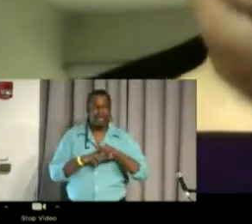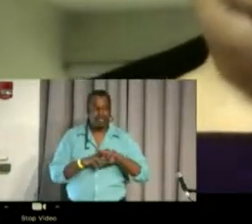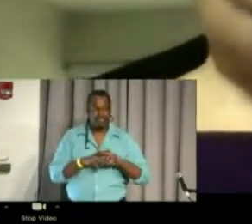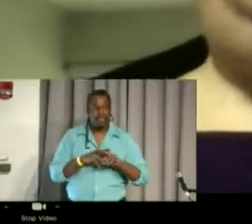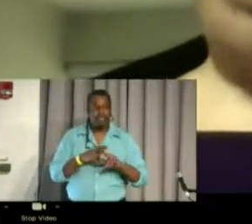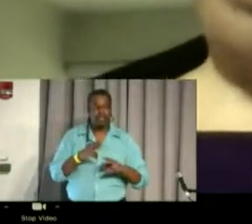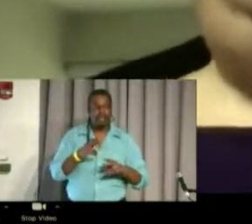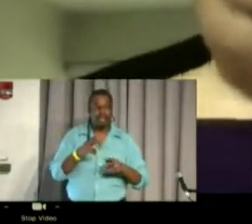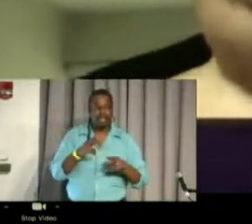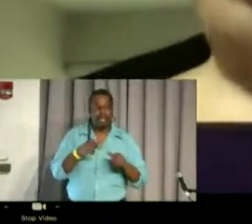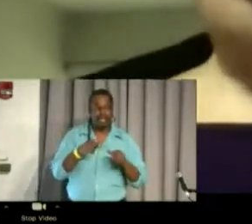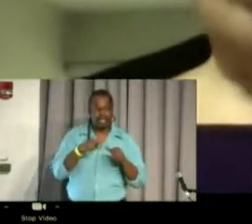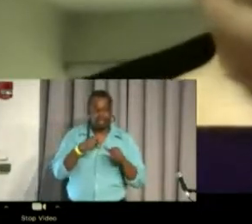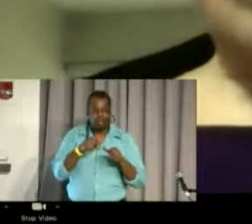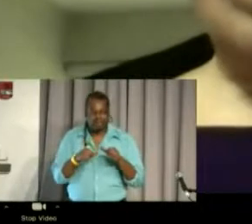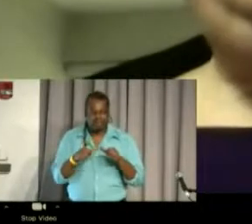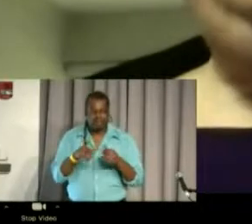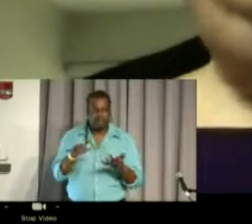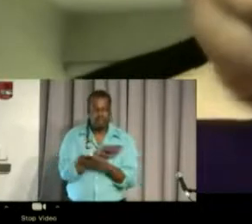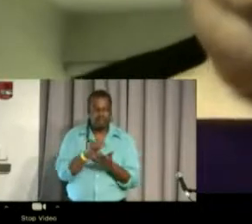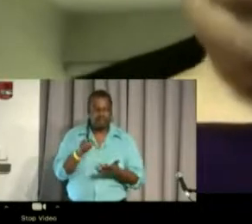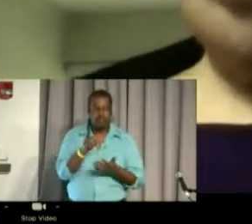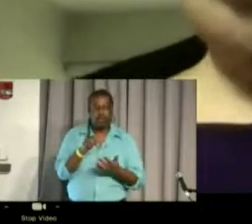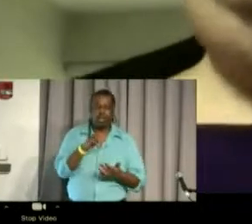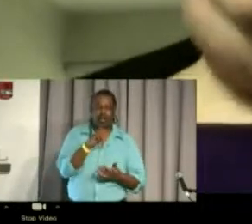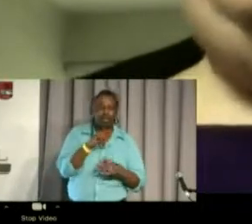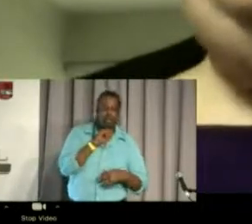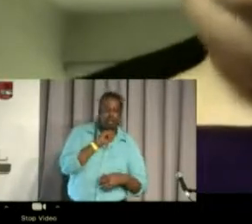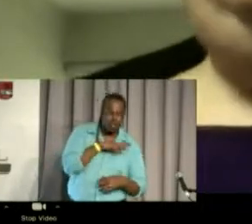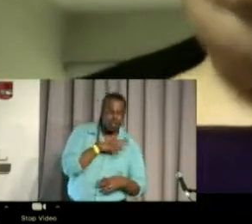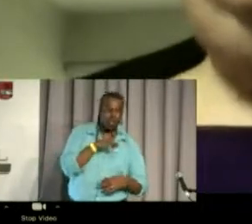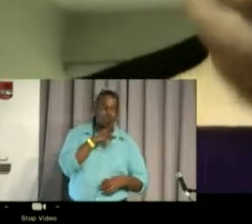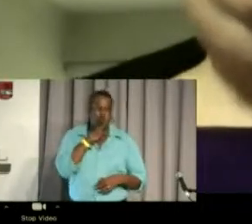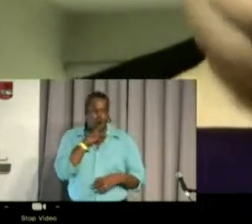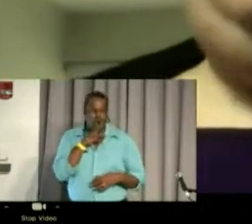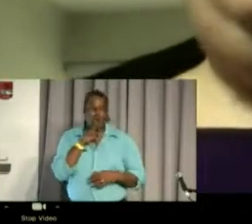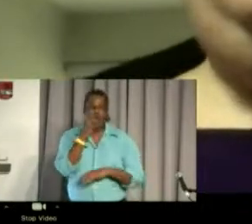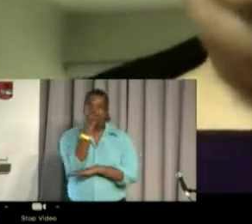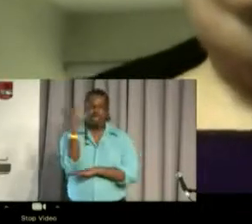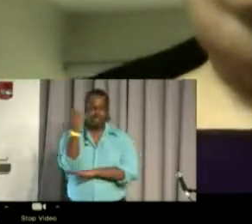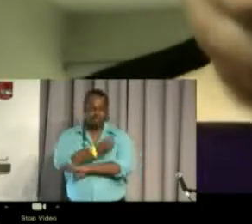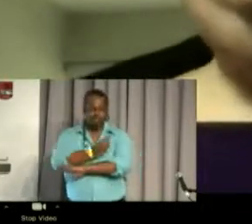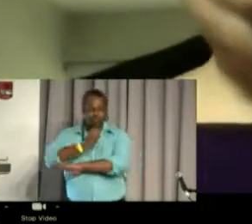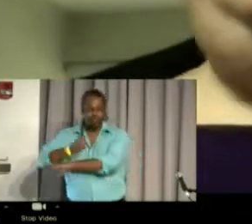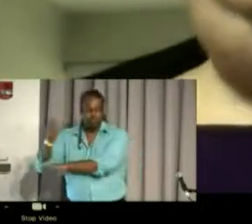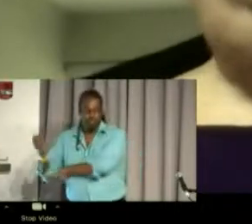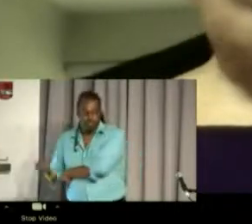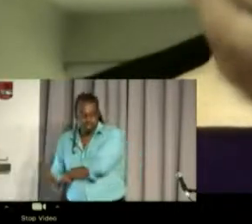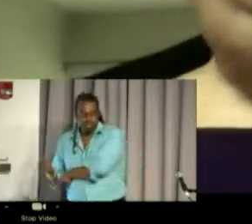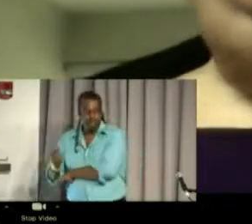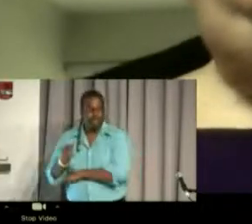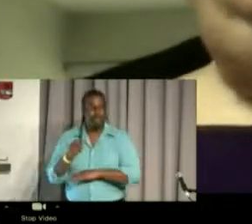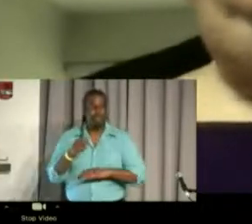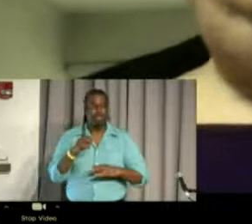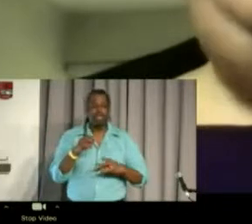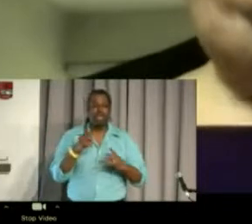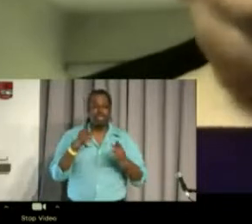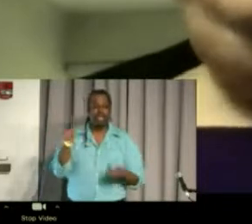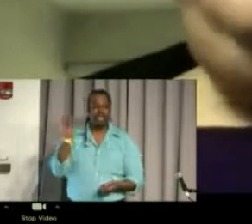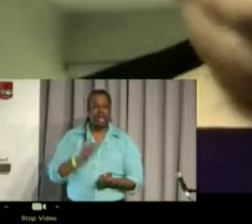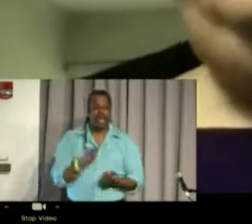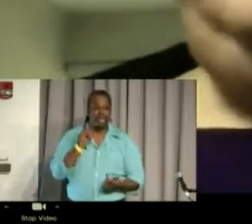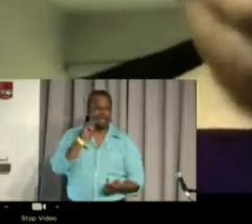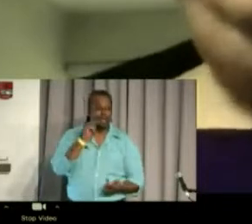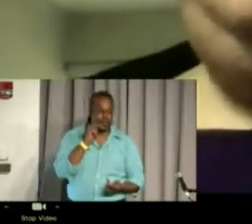destruction of soil and water, deforestation, the torture of animals and industrial agriculture, declining nutrition,